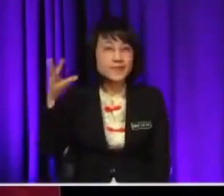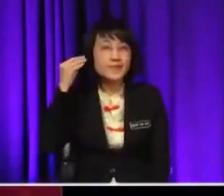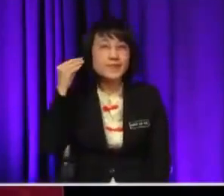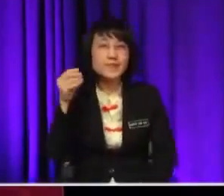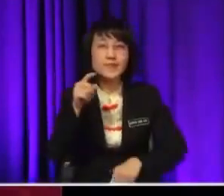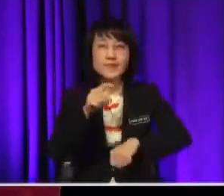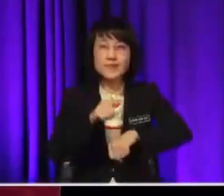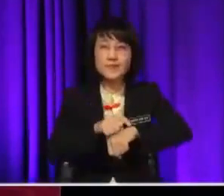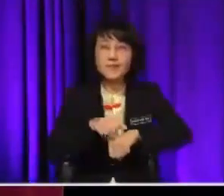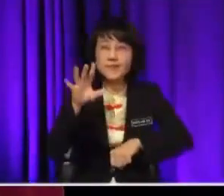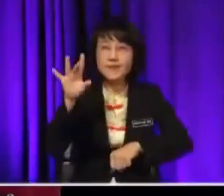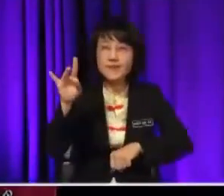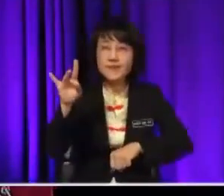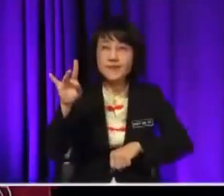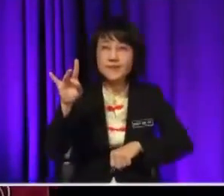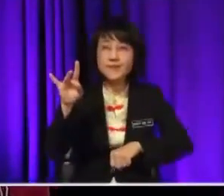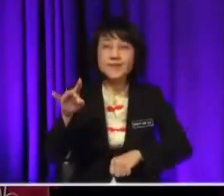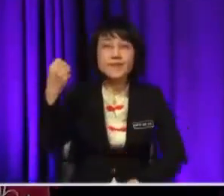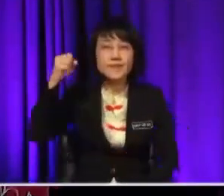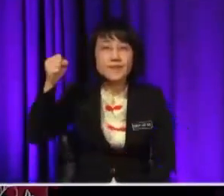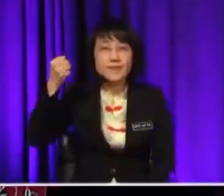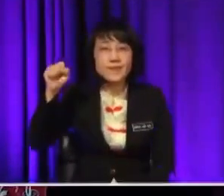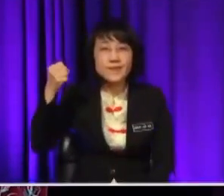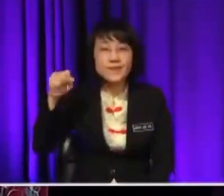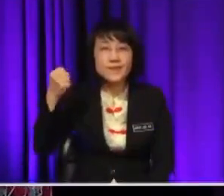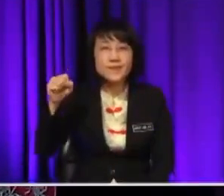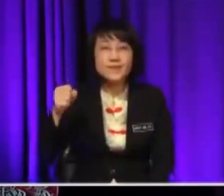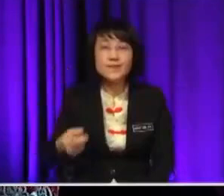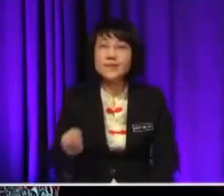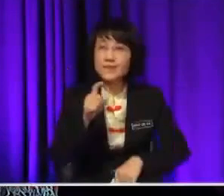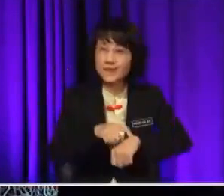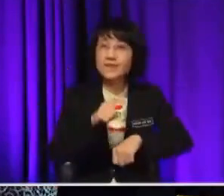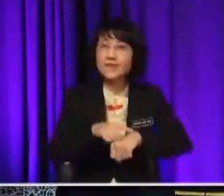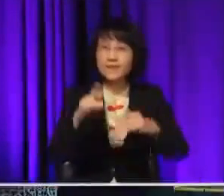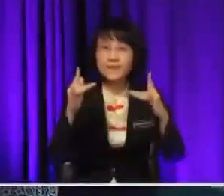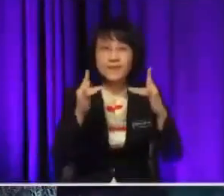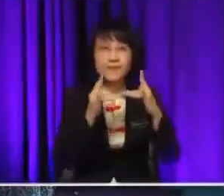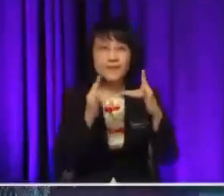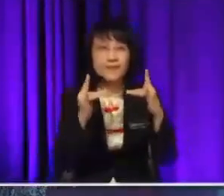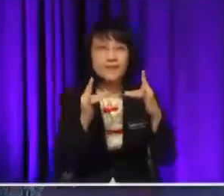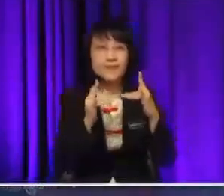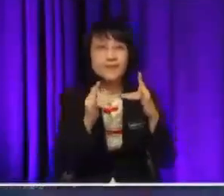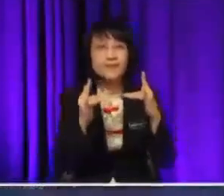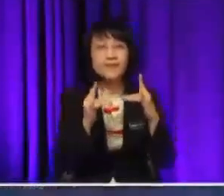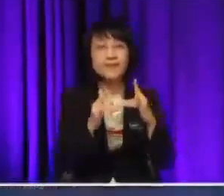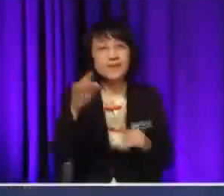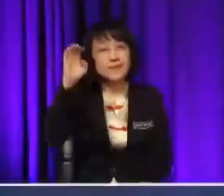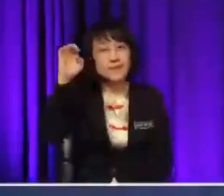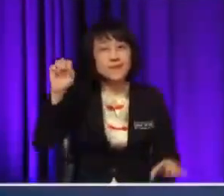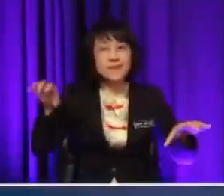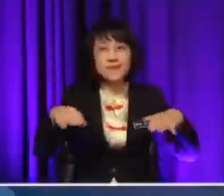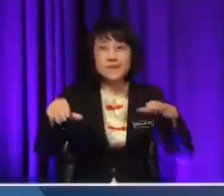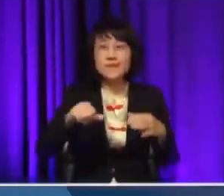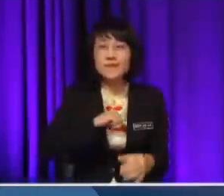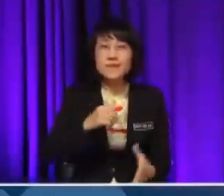8 o'clock bell. Come, now we'll to bed, and when we are there he may work his own will,